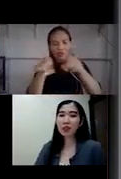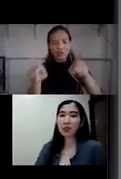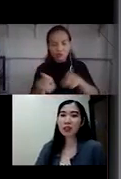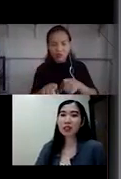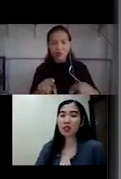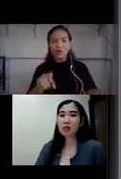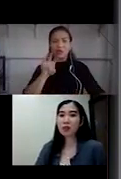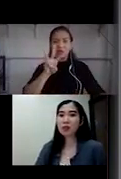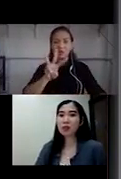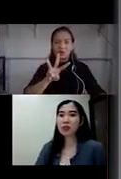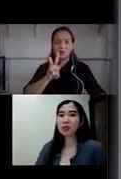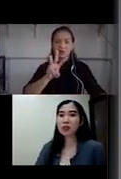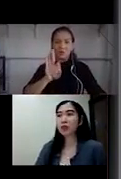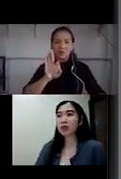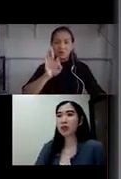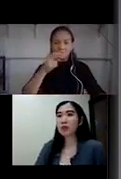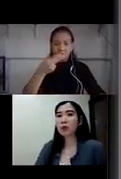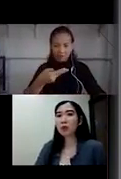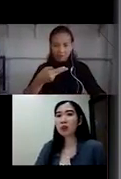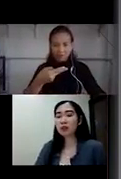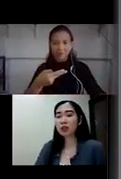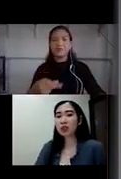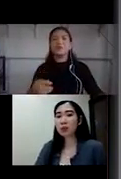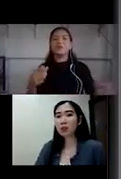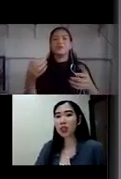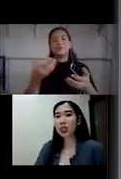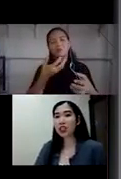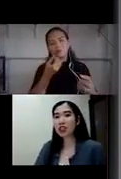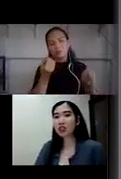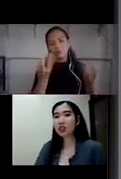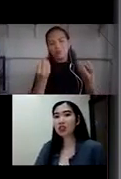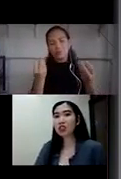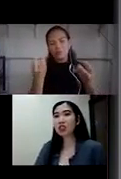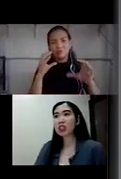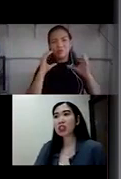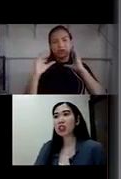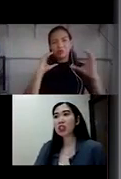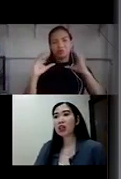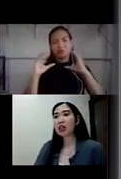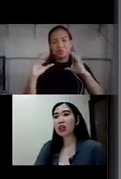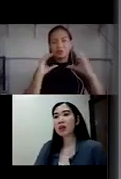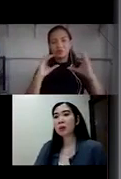iba nasa office din. Pero most of the communication,